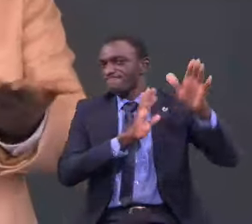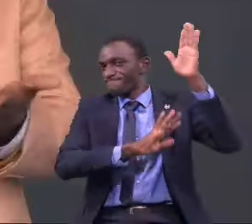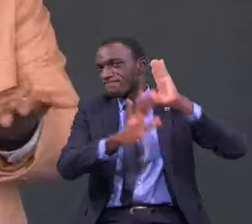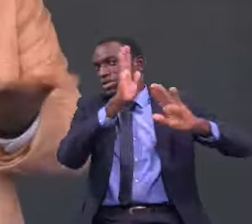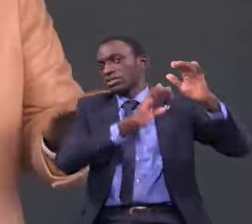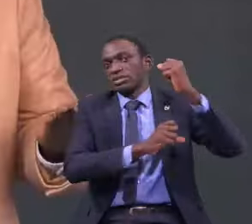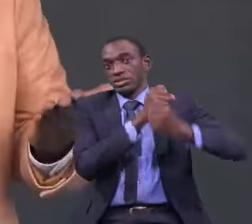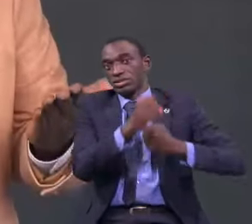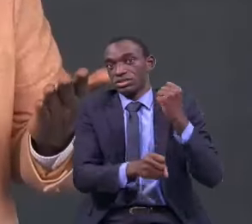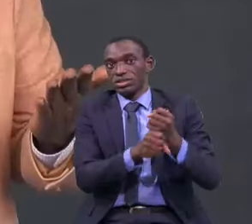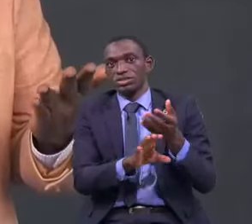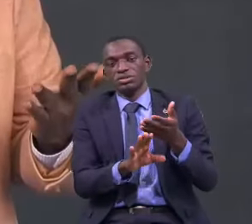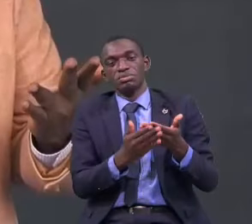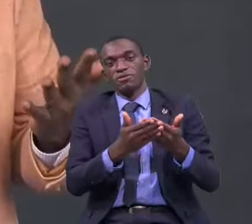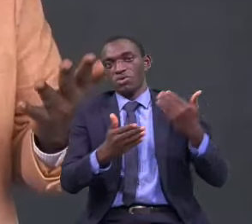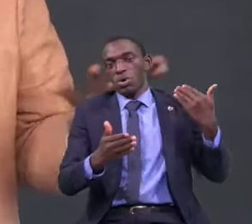they gave us the